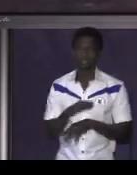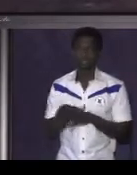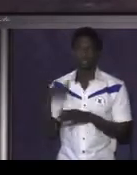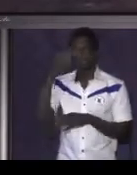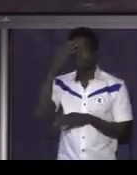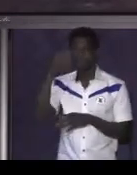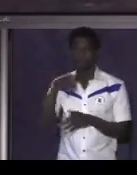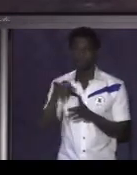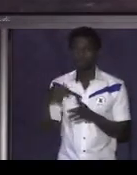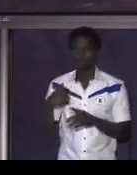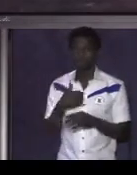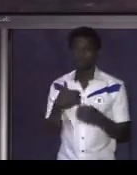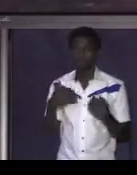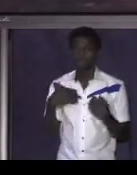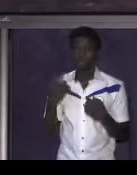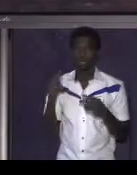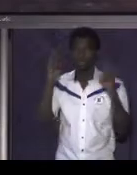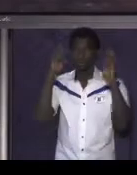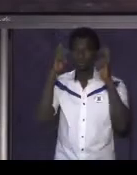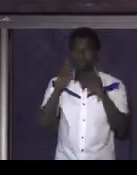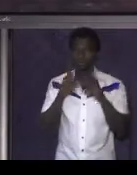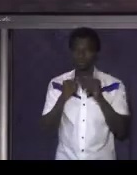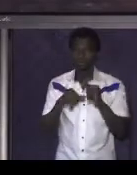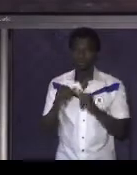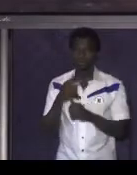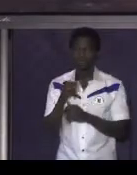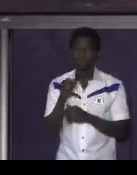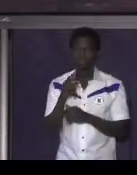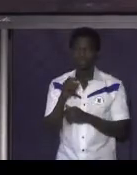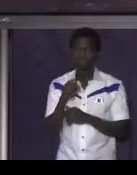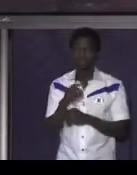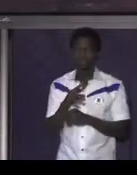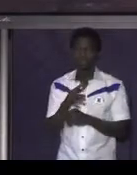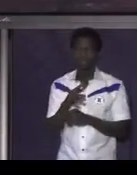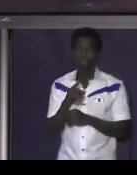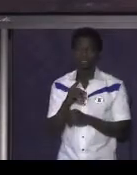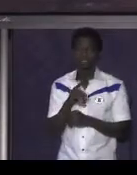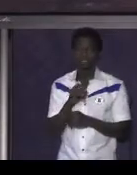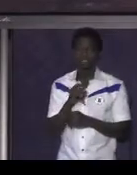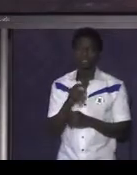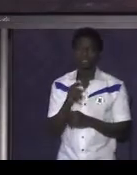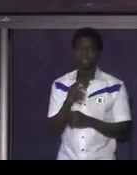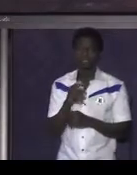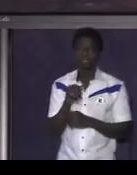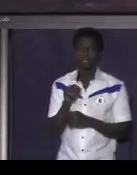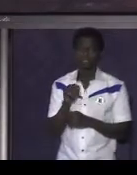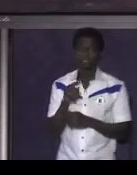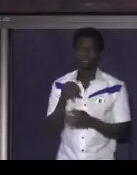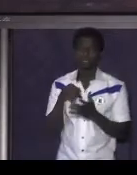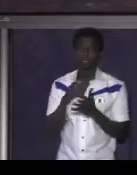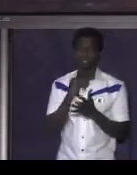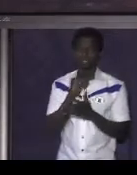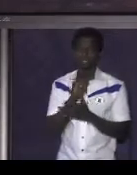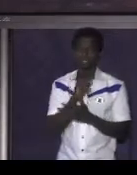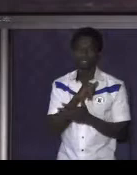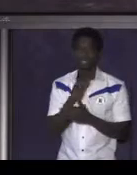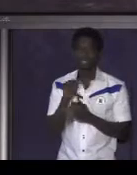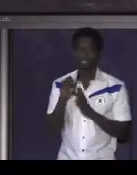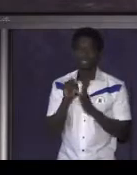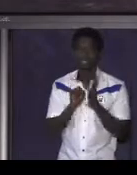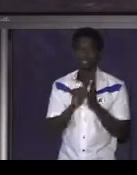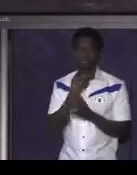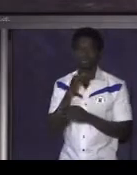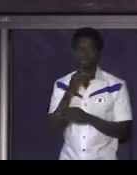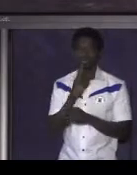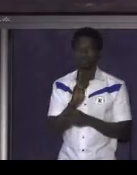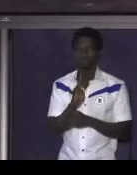topic talking about gender discrimination, you were told that gender is the state of being a male or